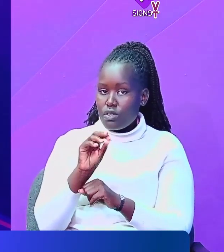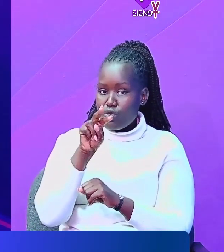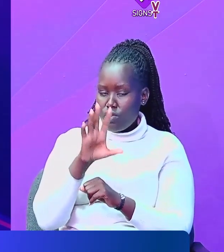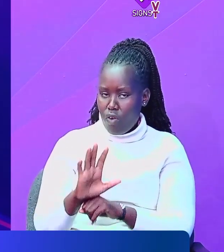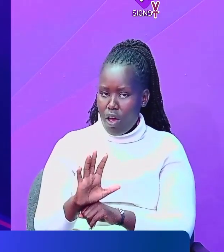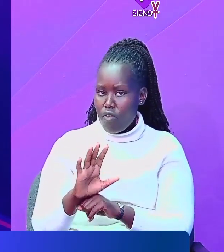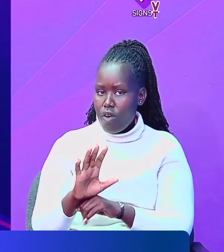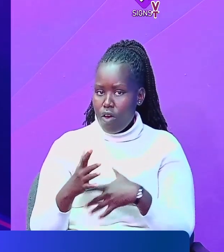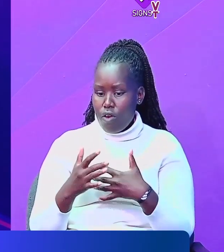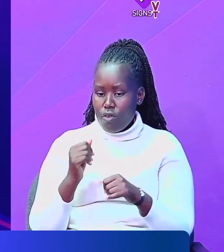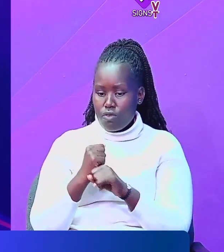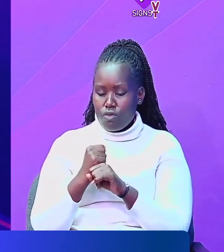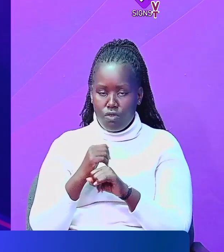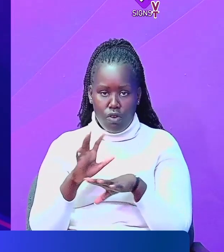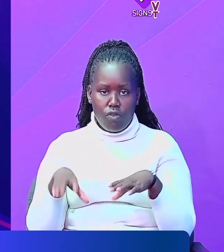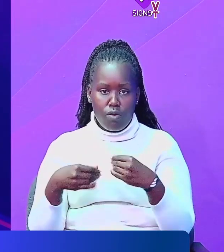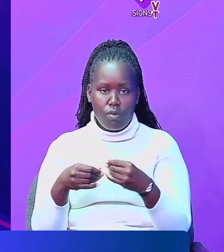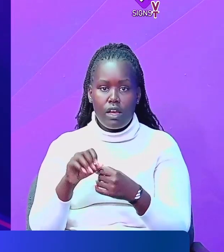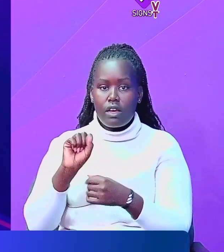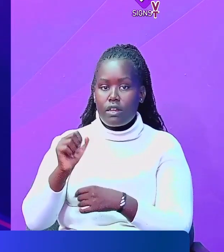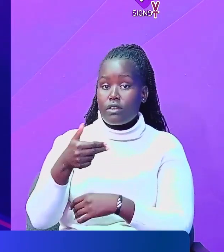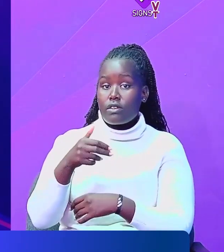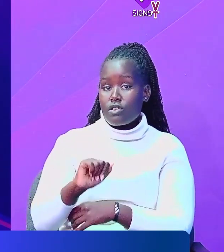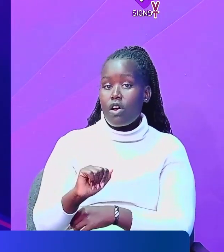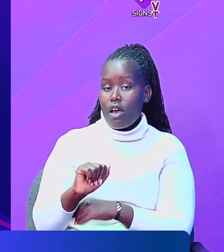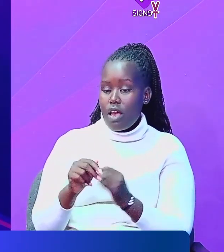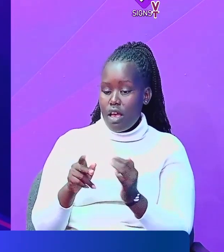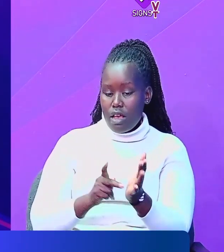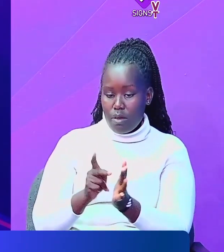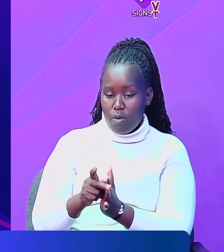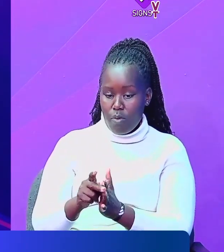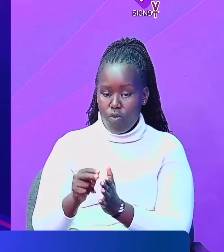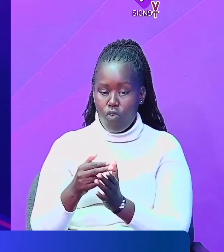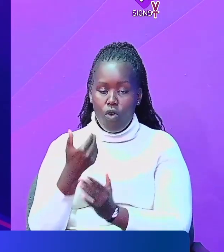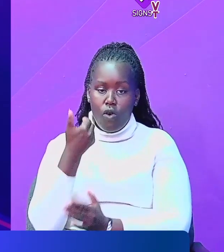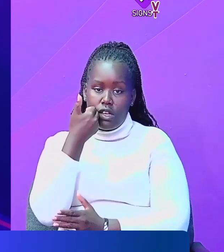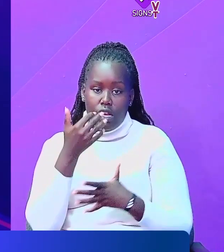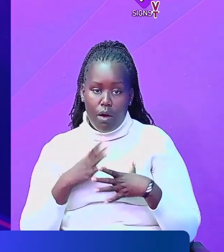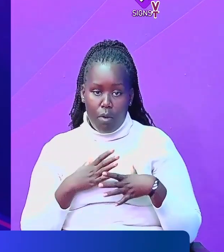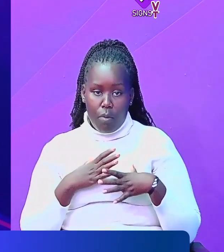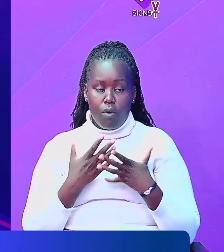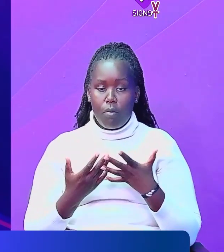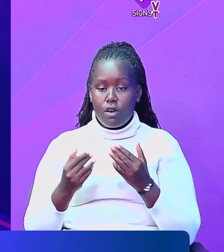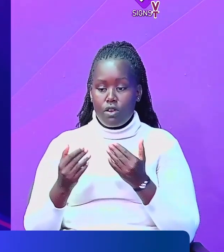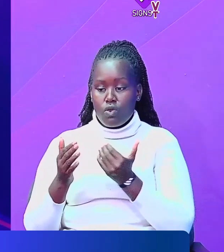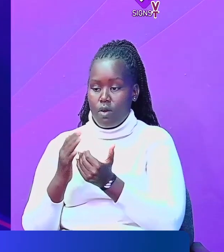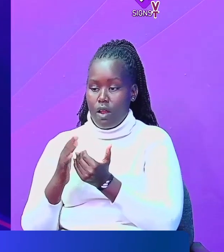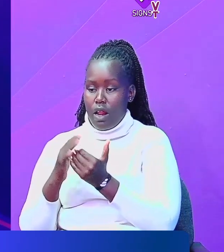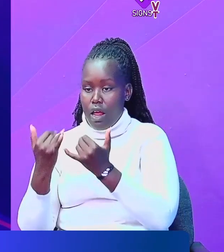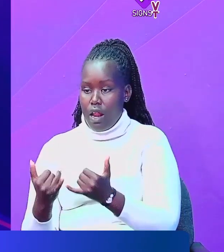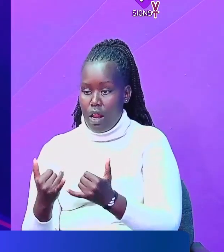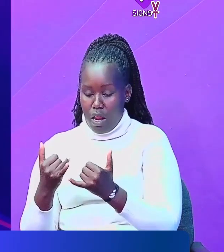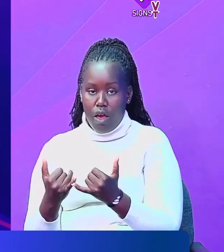12.3 million from the Social Health Insurance Fund as payment for patients it claimed to have treated. Now, Philin